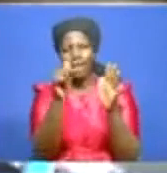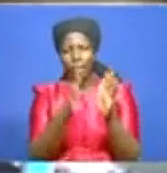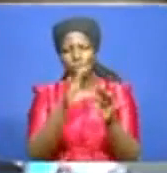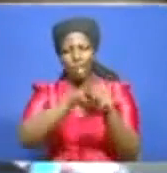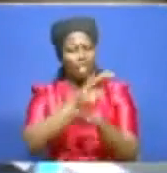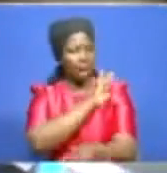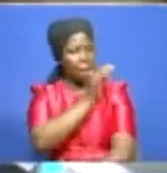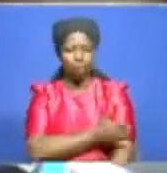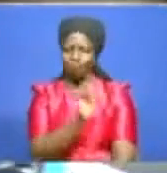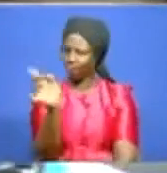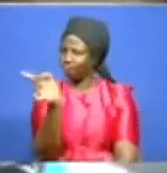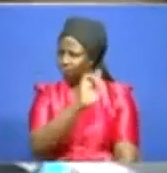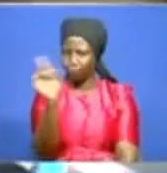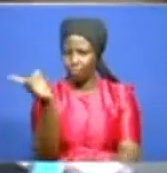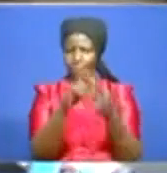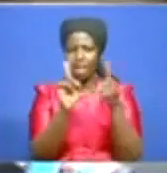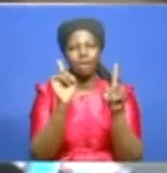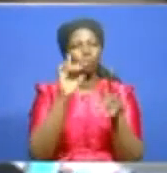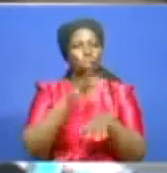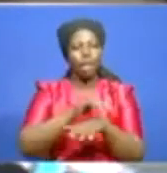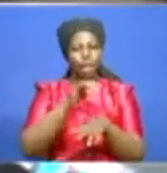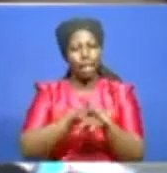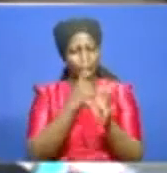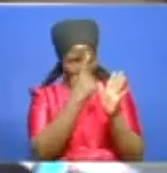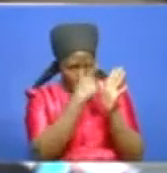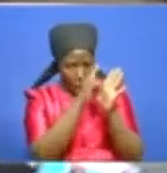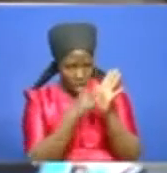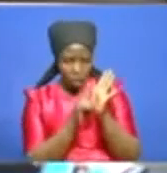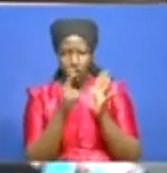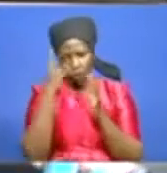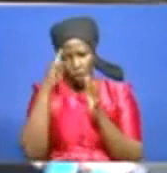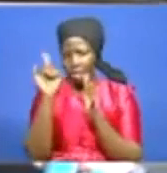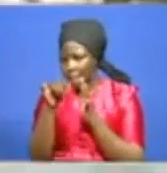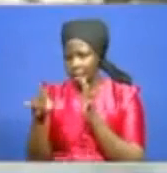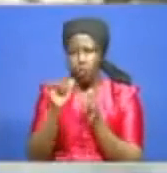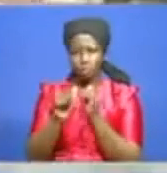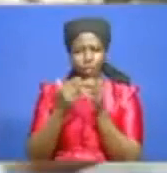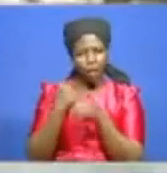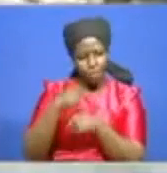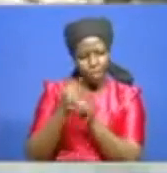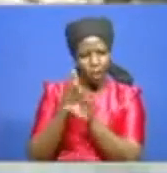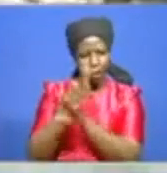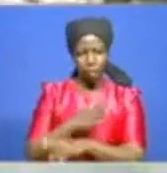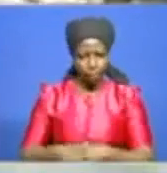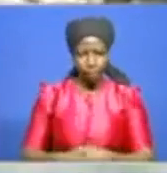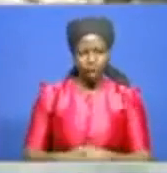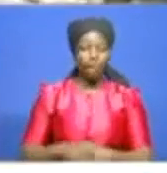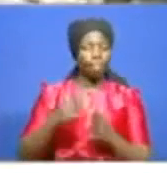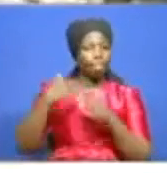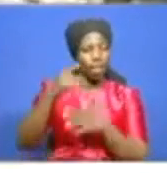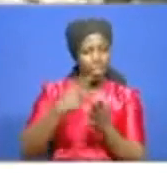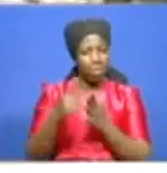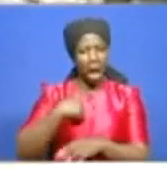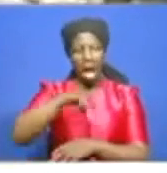to get a correction of the wrongs, the mistakes you have made. Wiki ujao tutakuwa